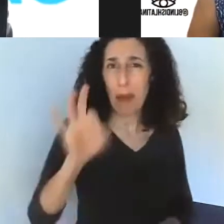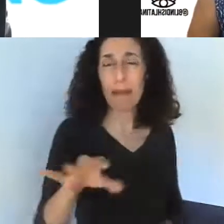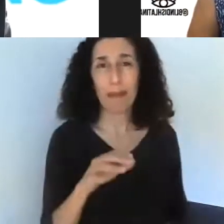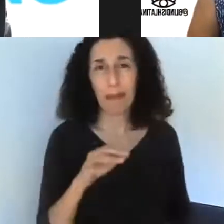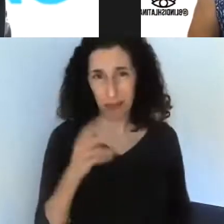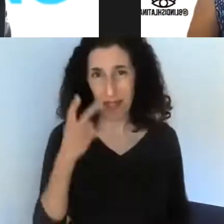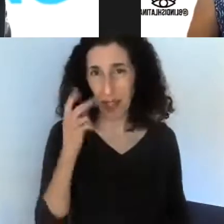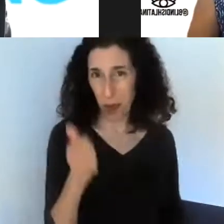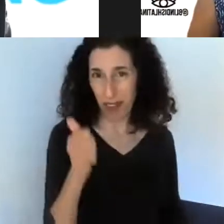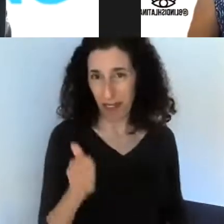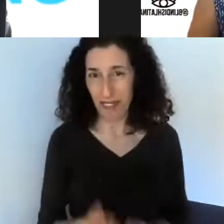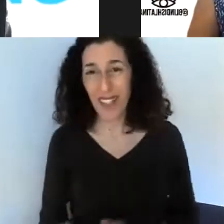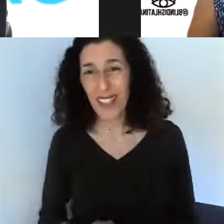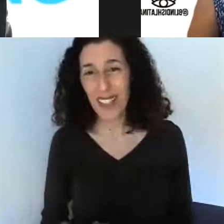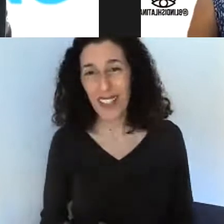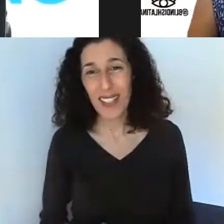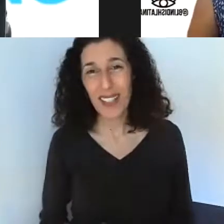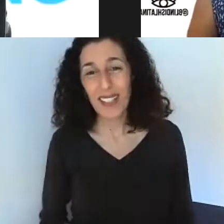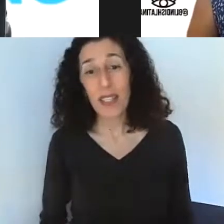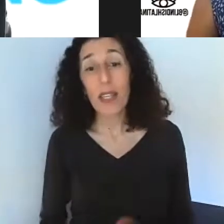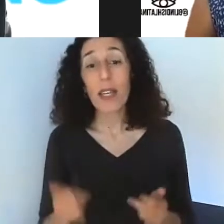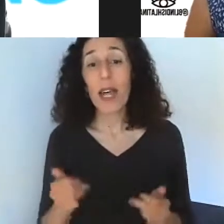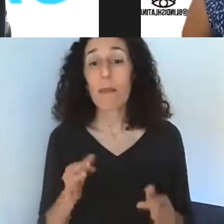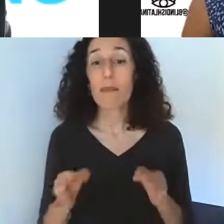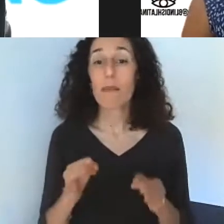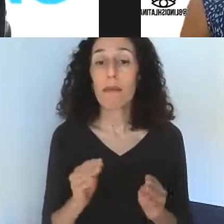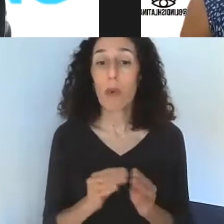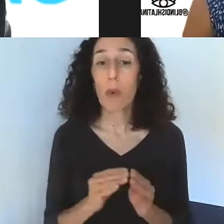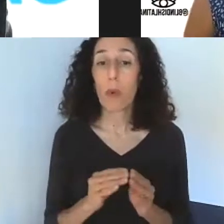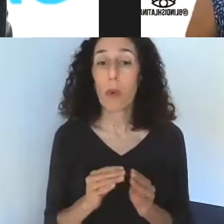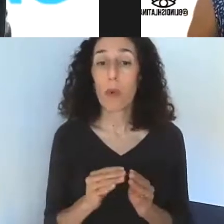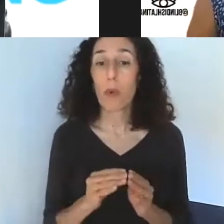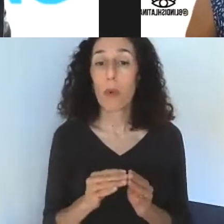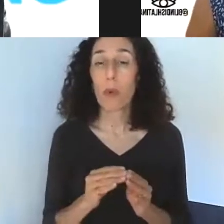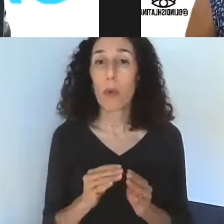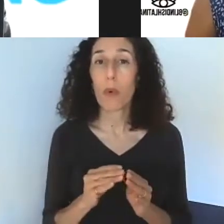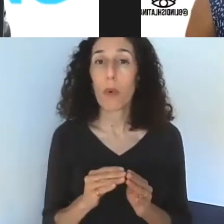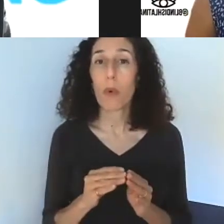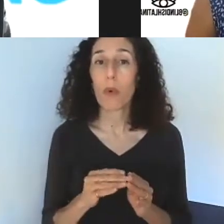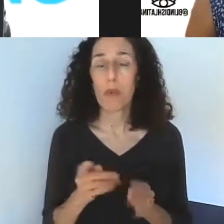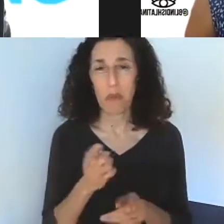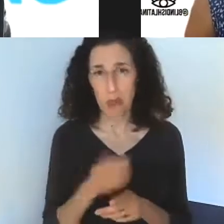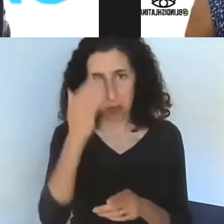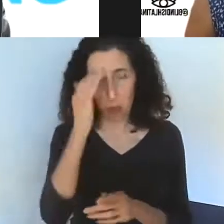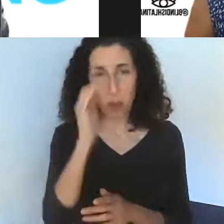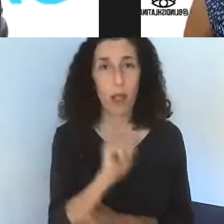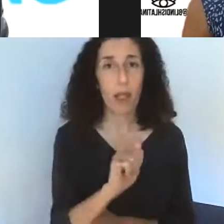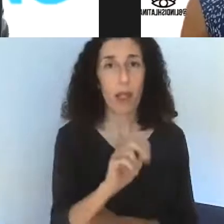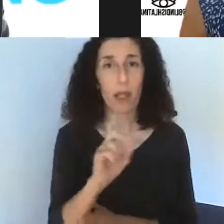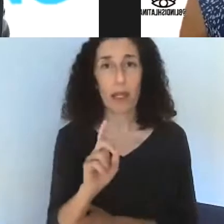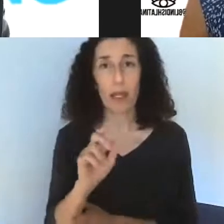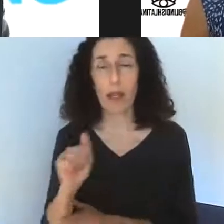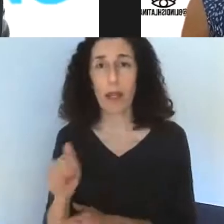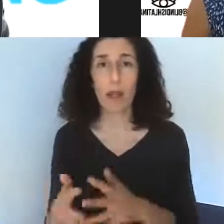Back to the question of, okay, so we know about the advancement of the ADA. We know that there have been